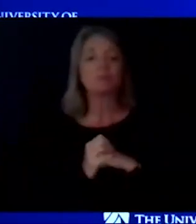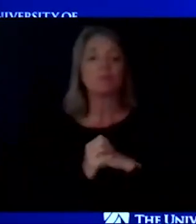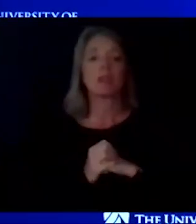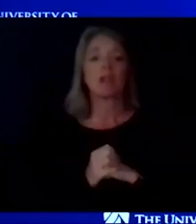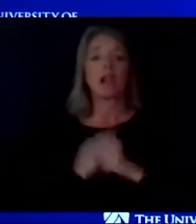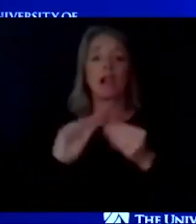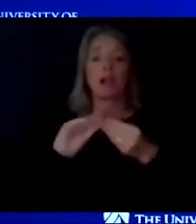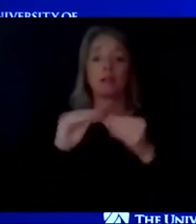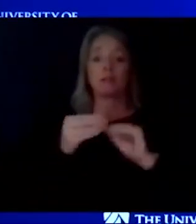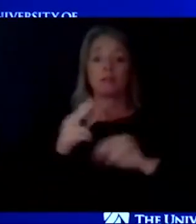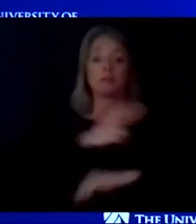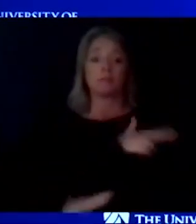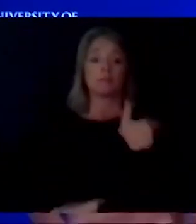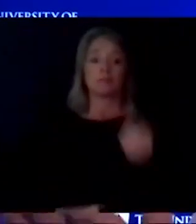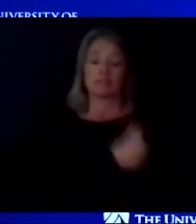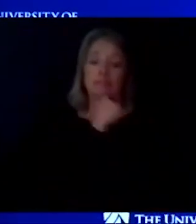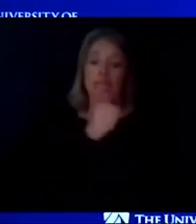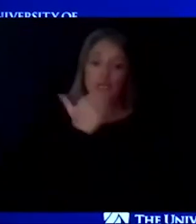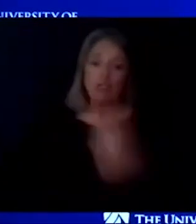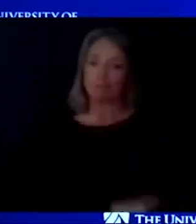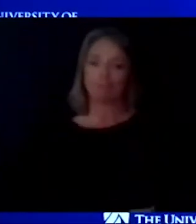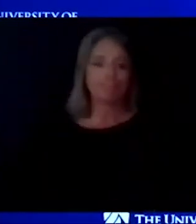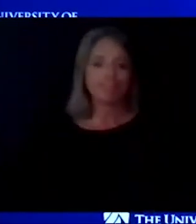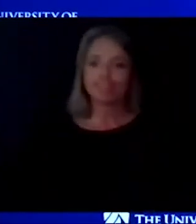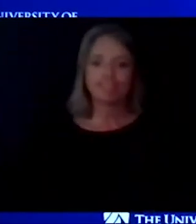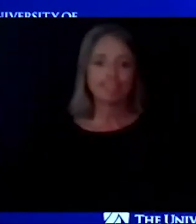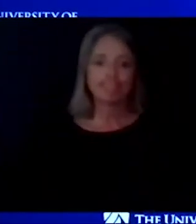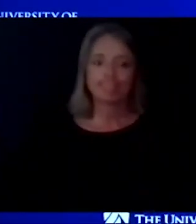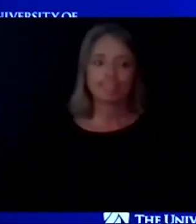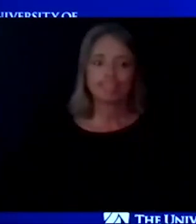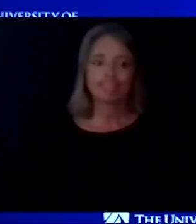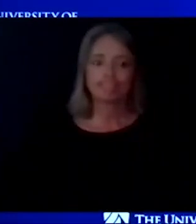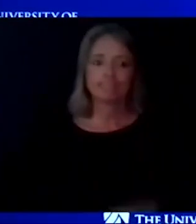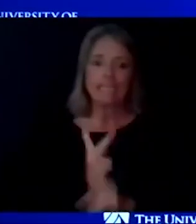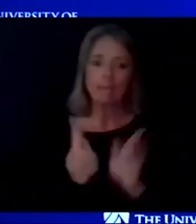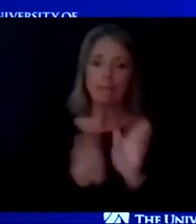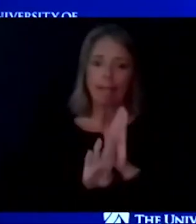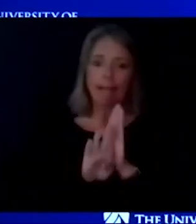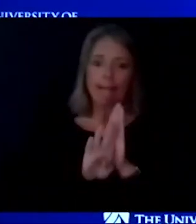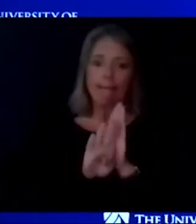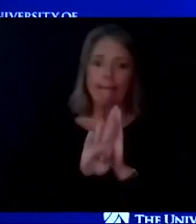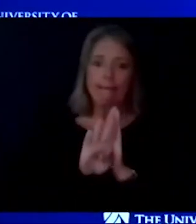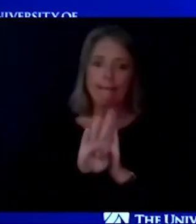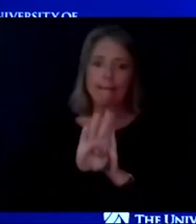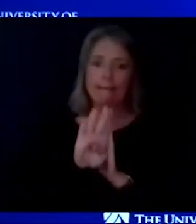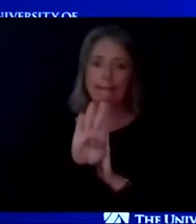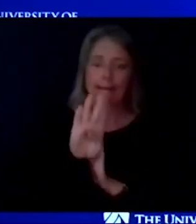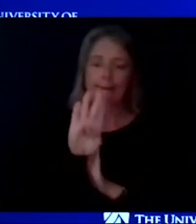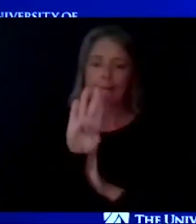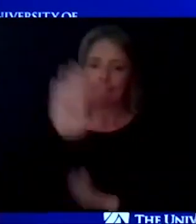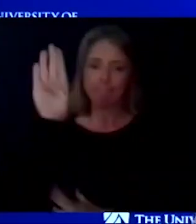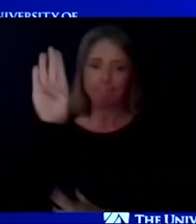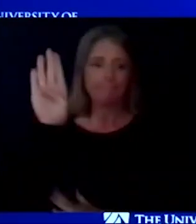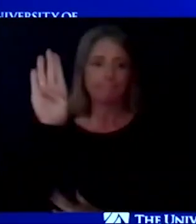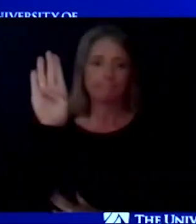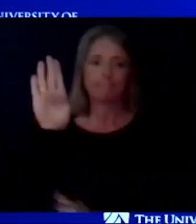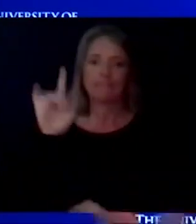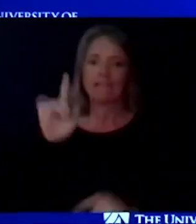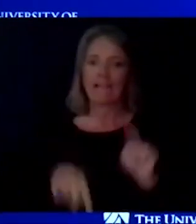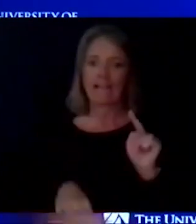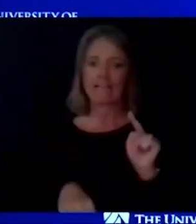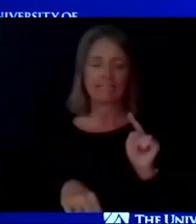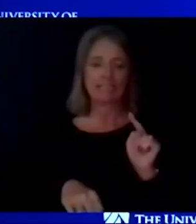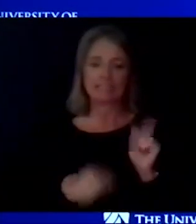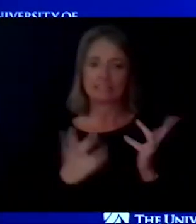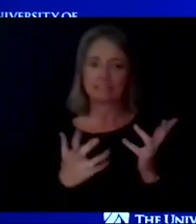good at all. They're not good, are they? They keep climbing. I go out of town and all of a sudden you're skyrocketing. Well, I can't go out of town. I think that's the message. We need your voice back here so